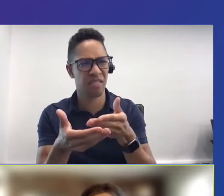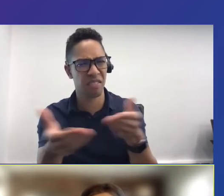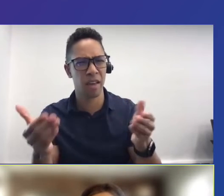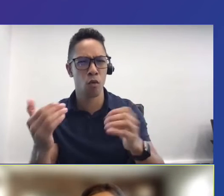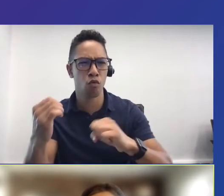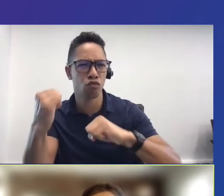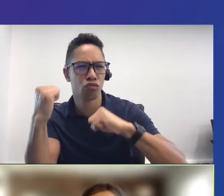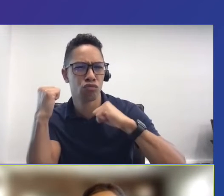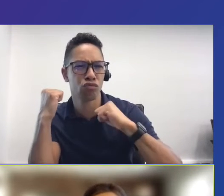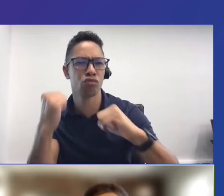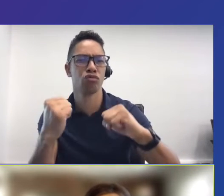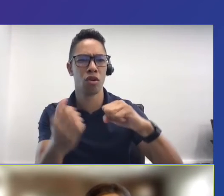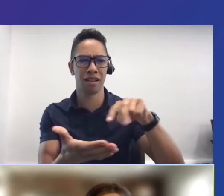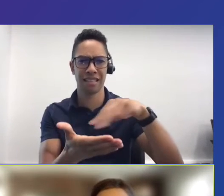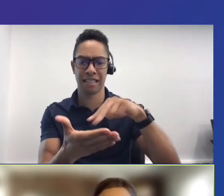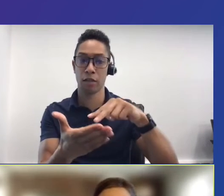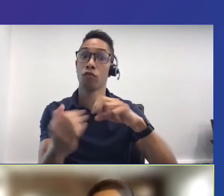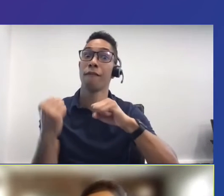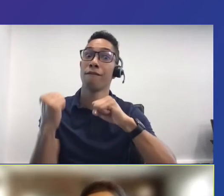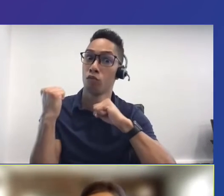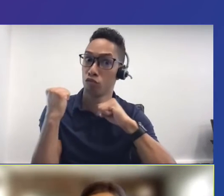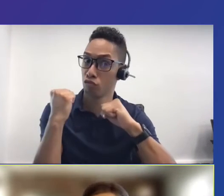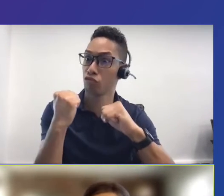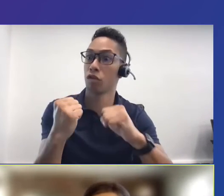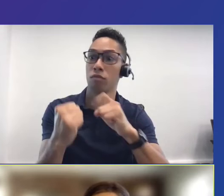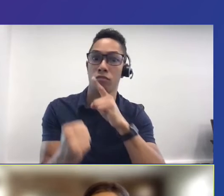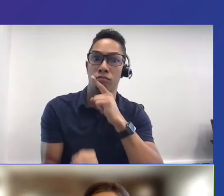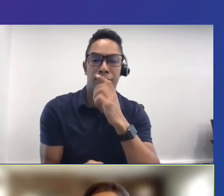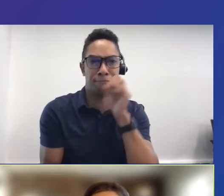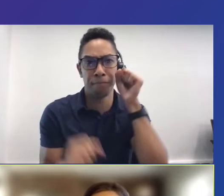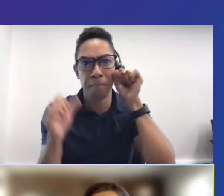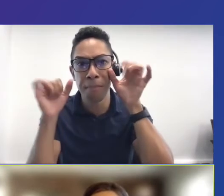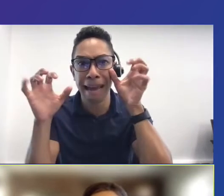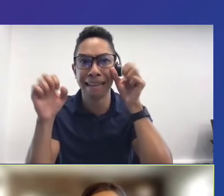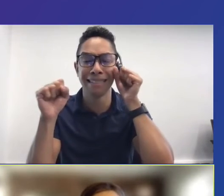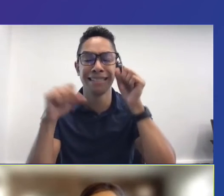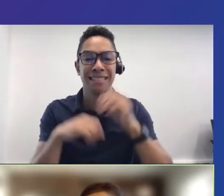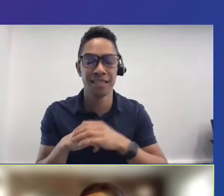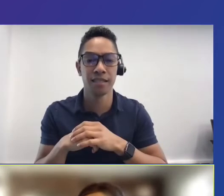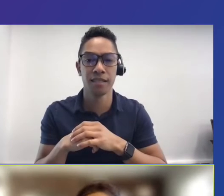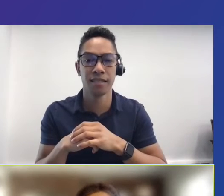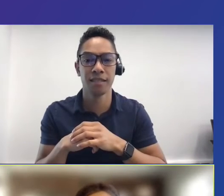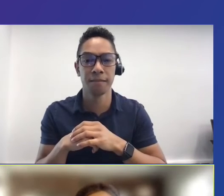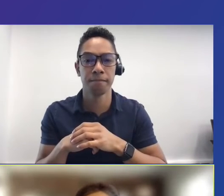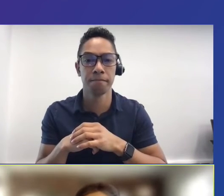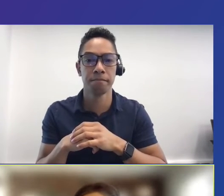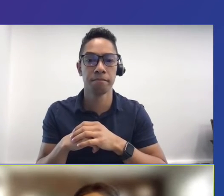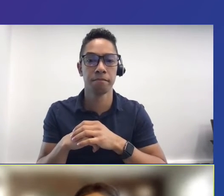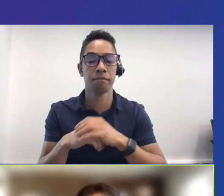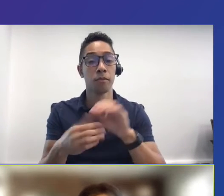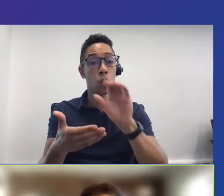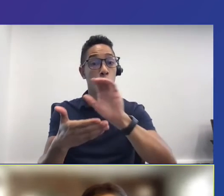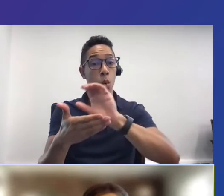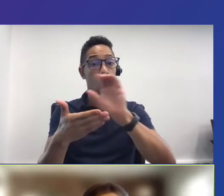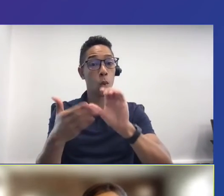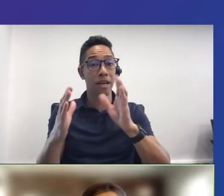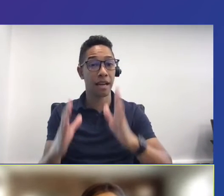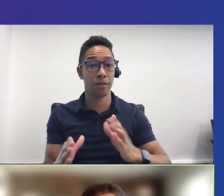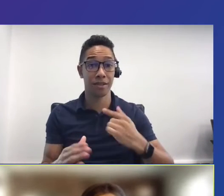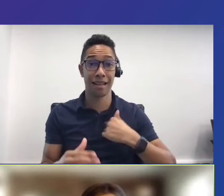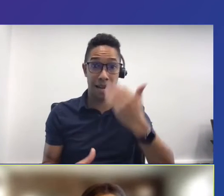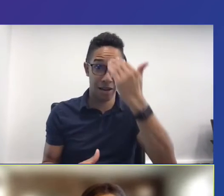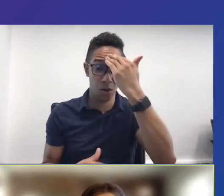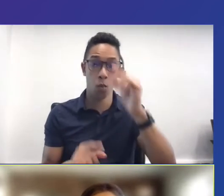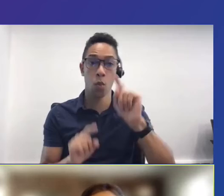dancers, very strong, amazing. And we went, the choreographers I knew went to